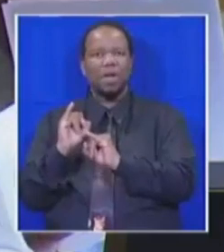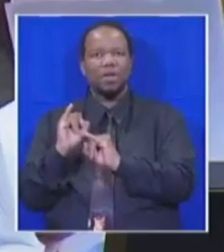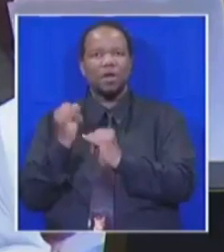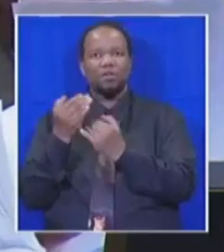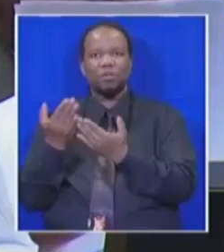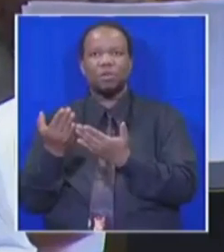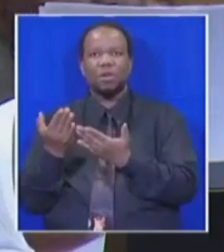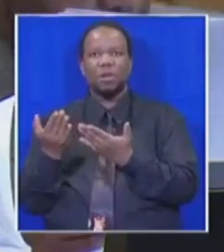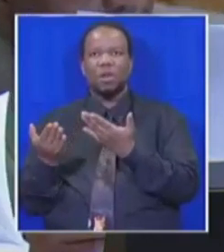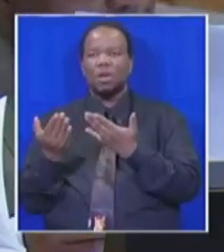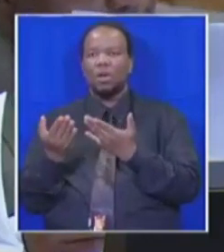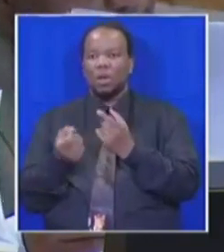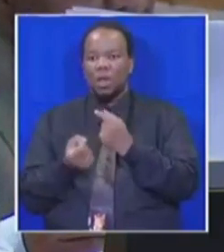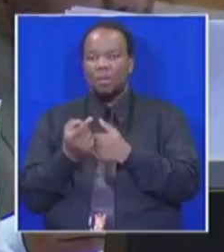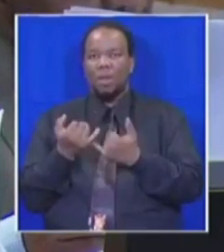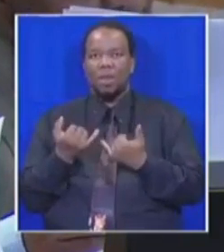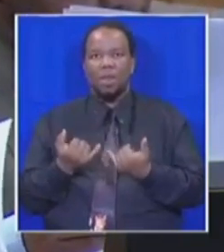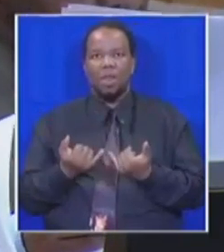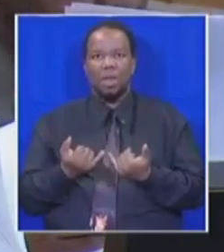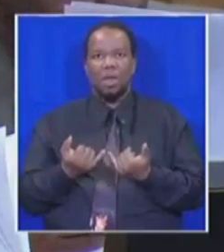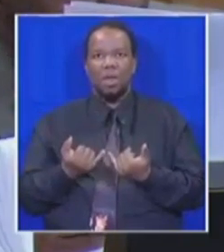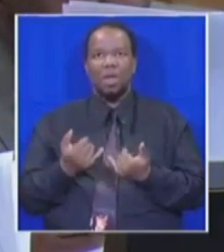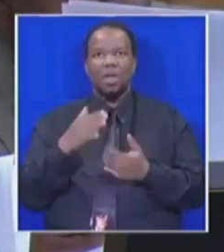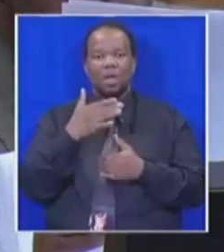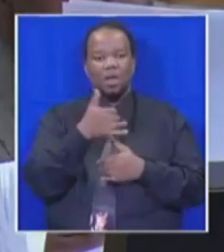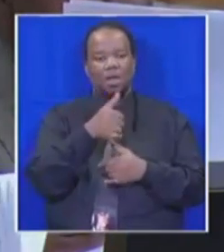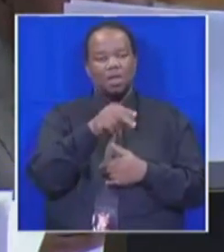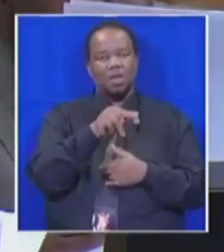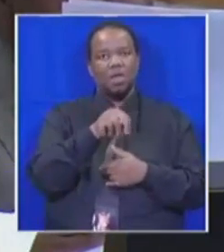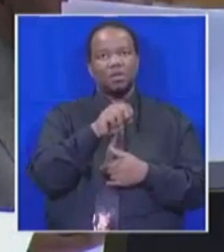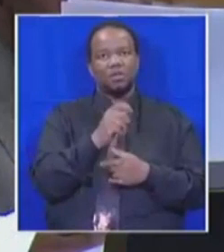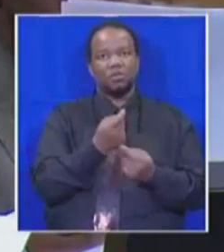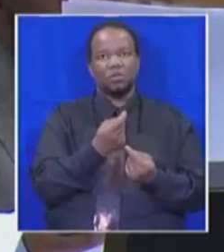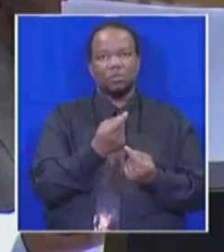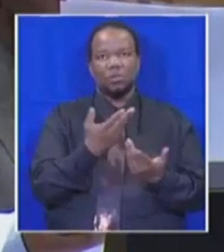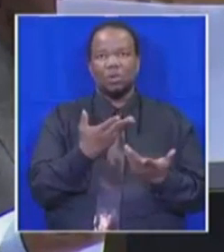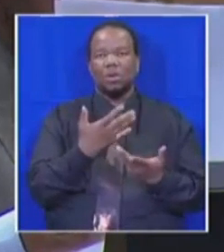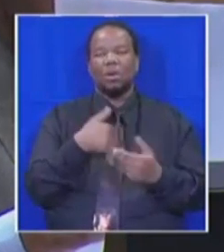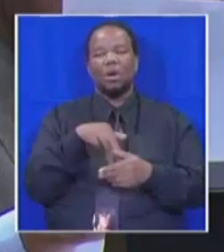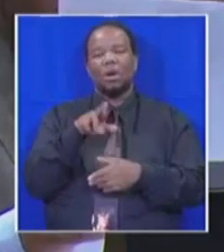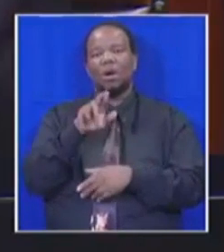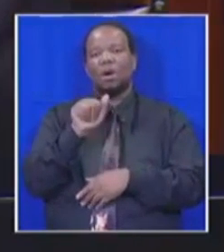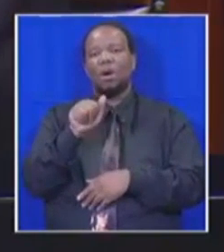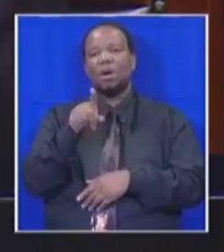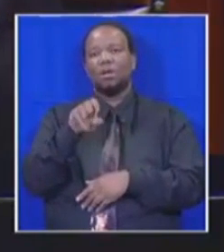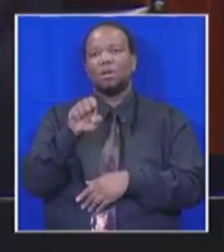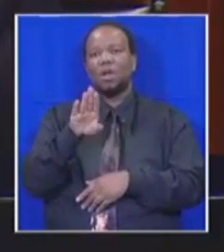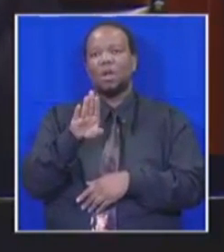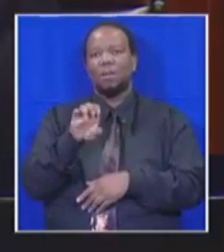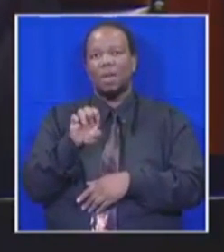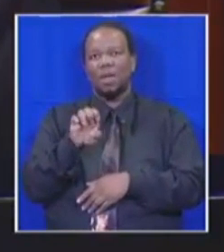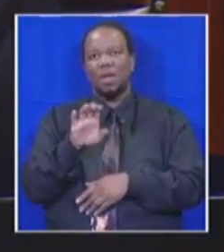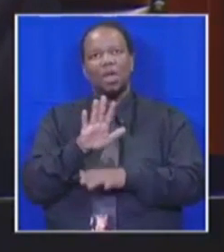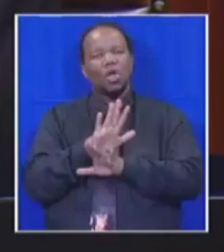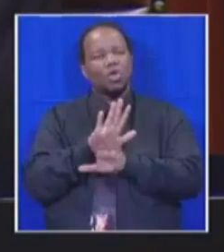one does contain that. Because it's claiming that the ANC has made a... Honorable Khadebe, we have not had